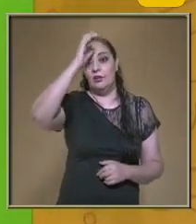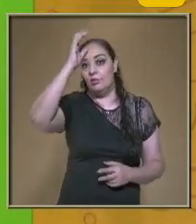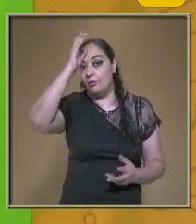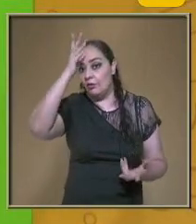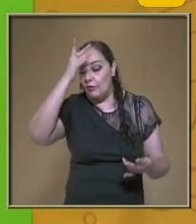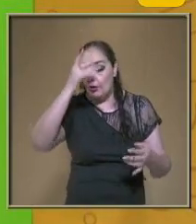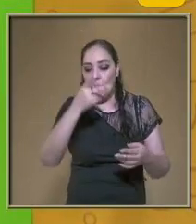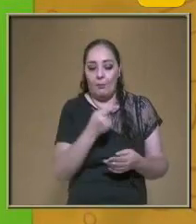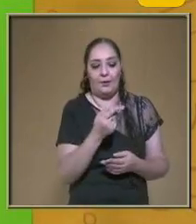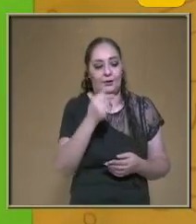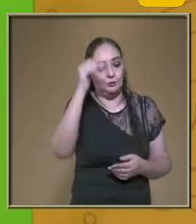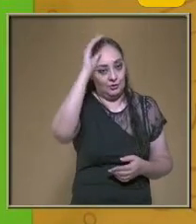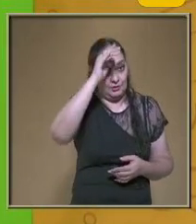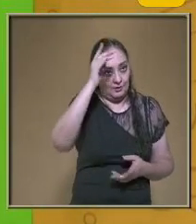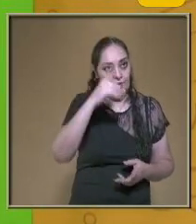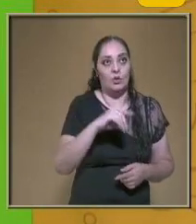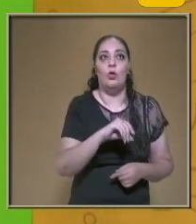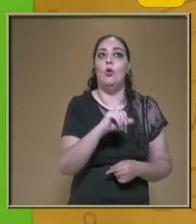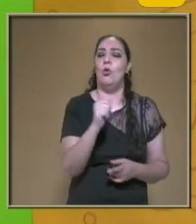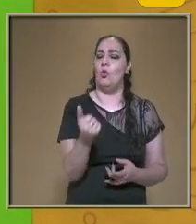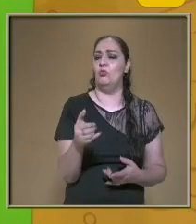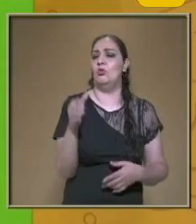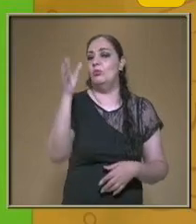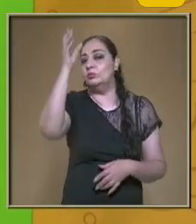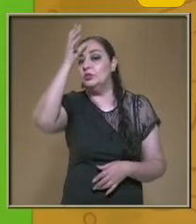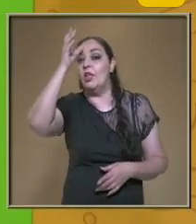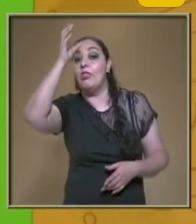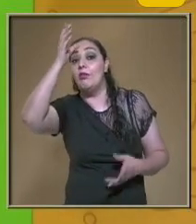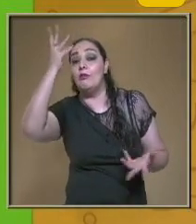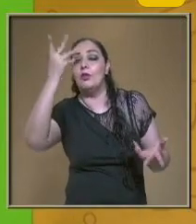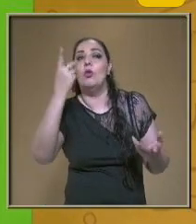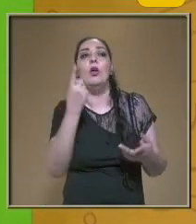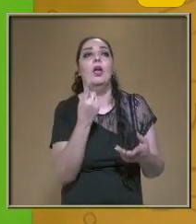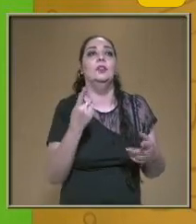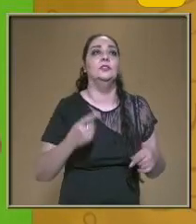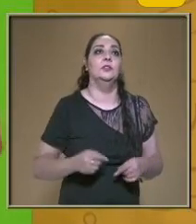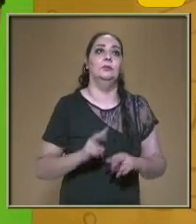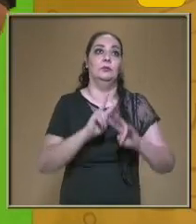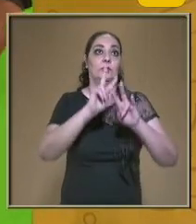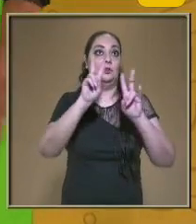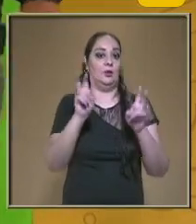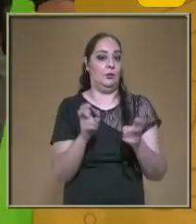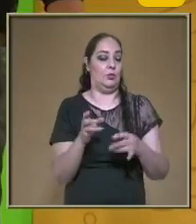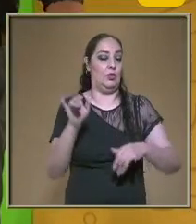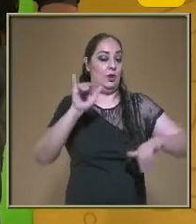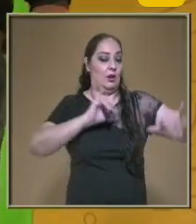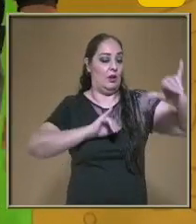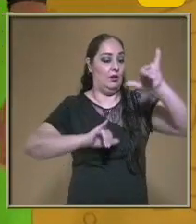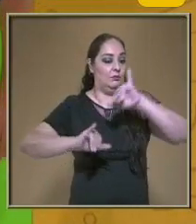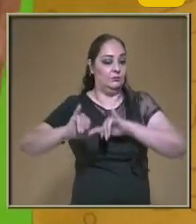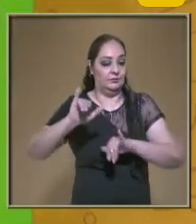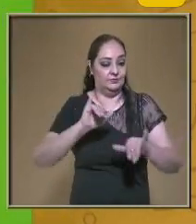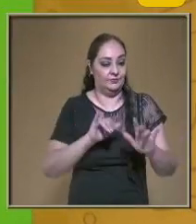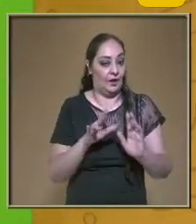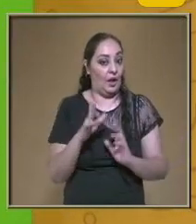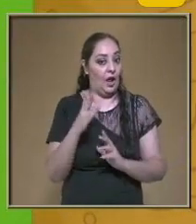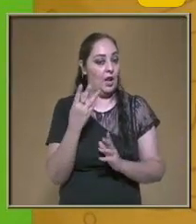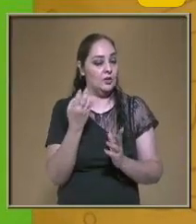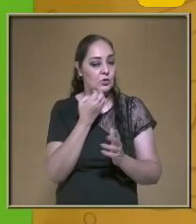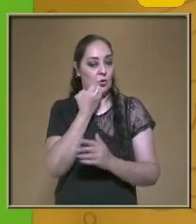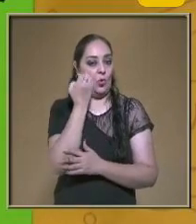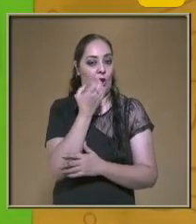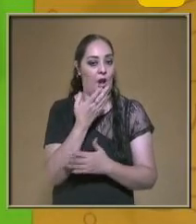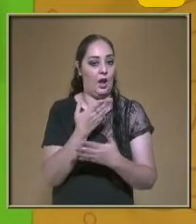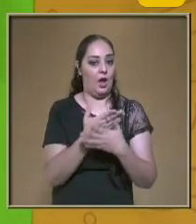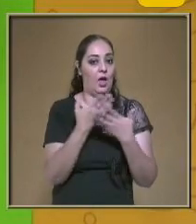and then we have another scientist. What is this? We are going to talk about the school laboratory. Well, in this